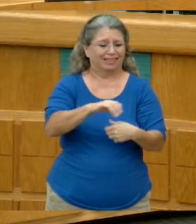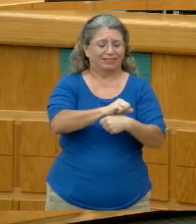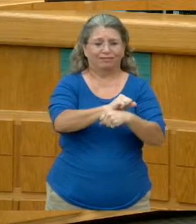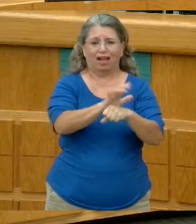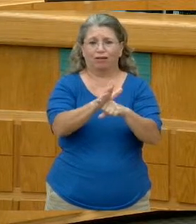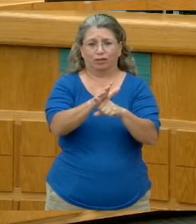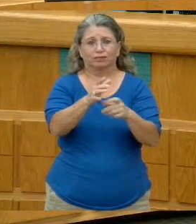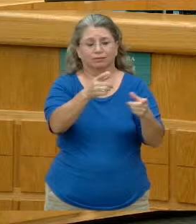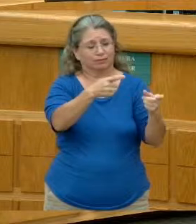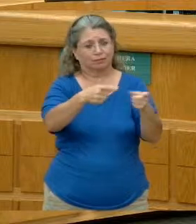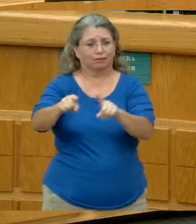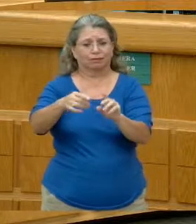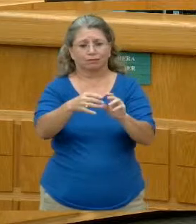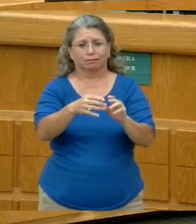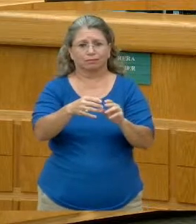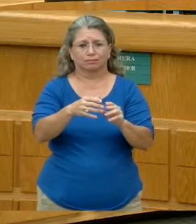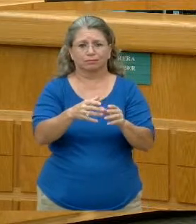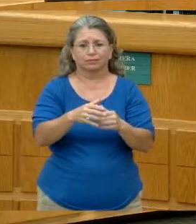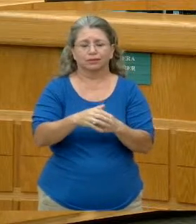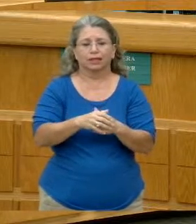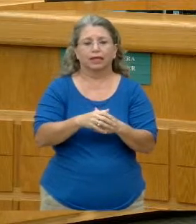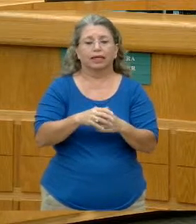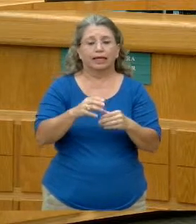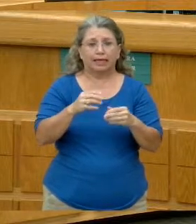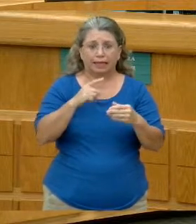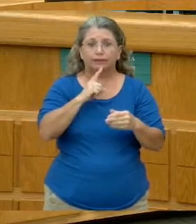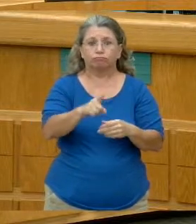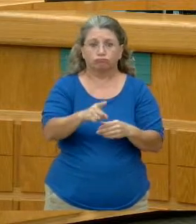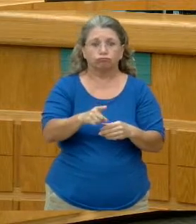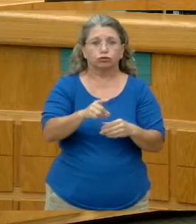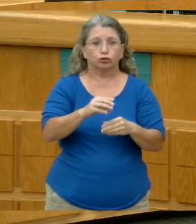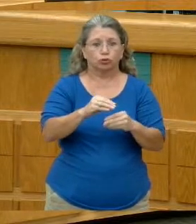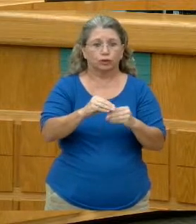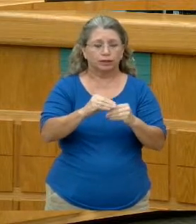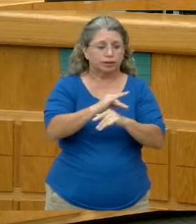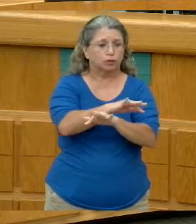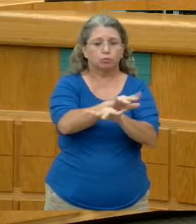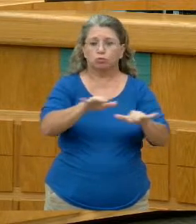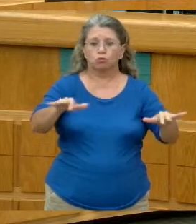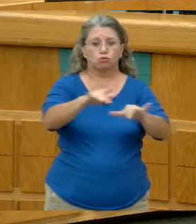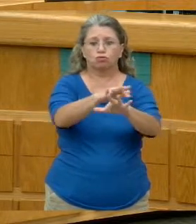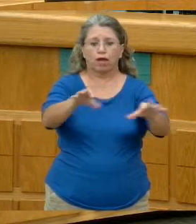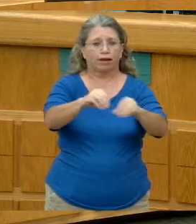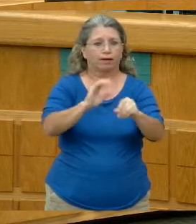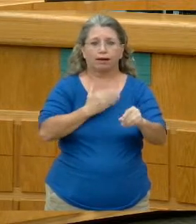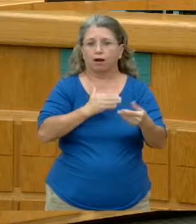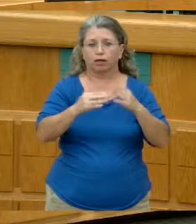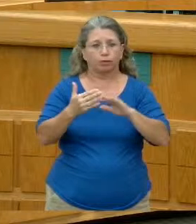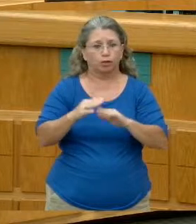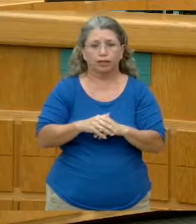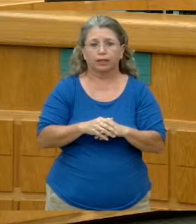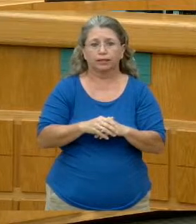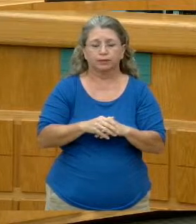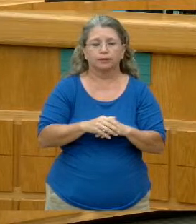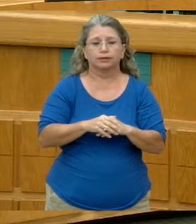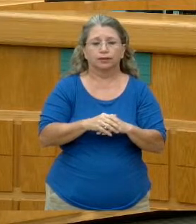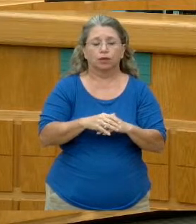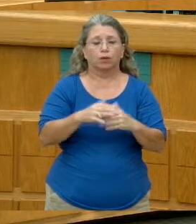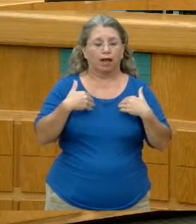us. And it's spread in our community. Our positive tests have resulted. Community spread has